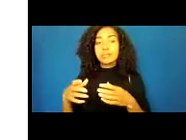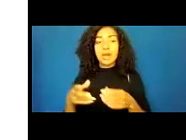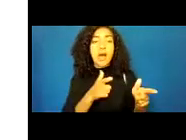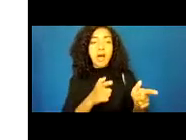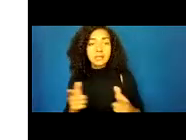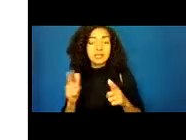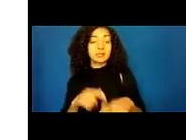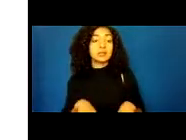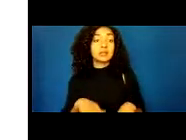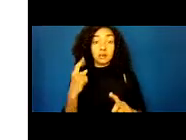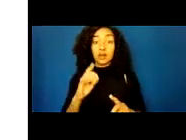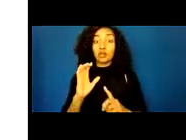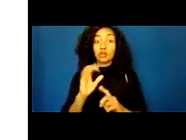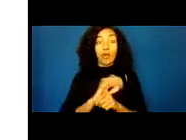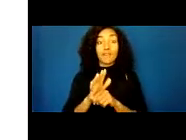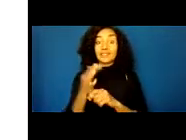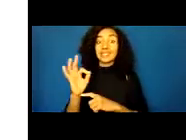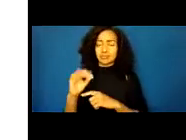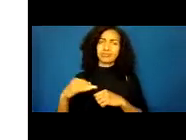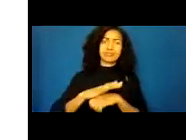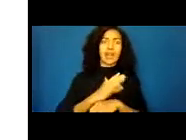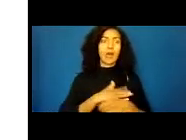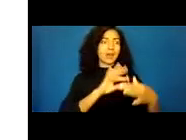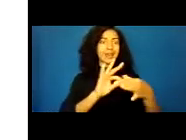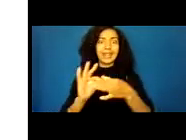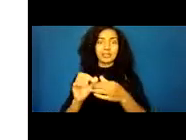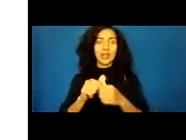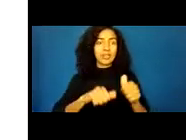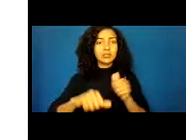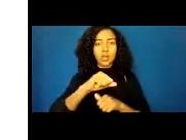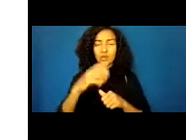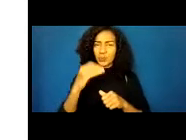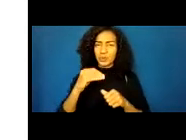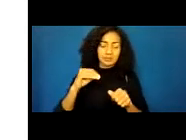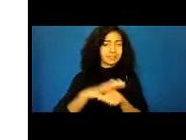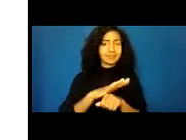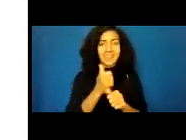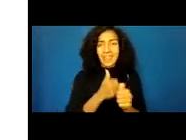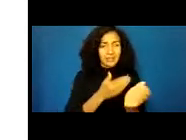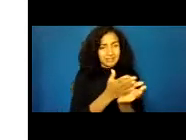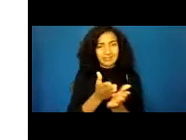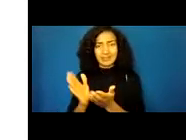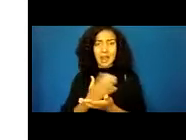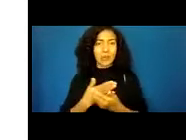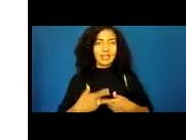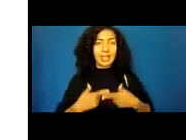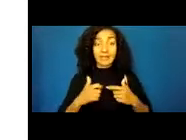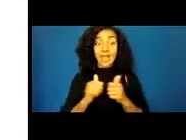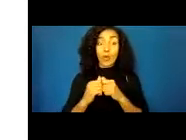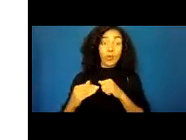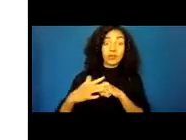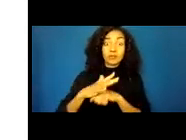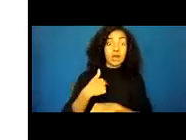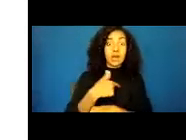COVID-19 has impacted our connections to each other. It has touched every aspect of our lives. And how will this impact us long